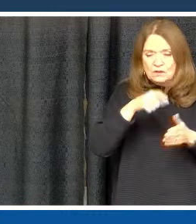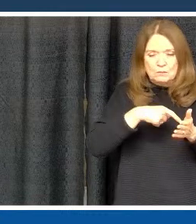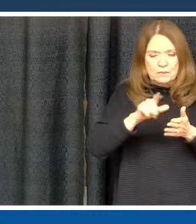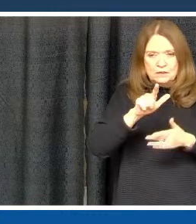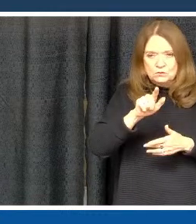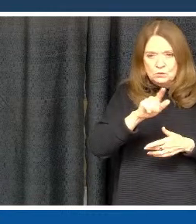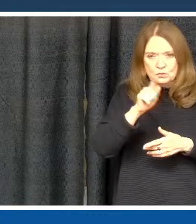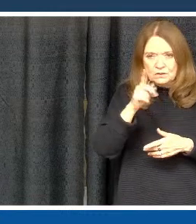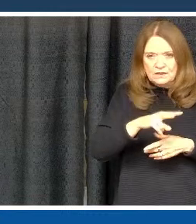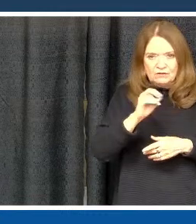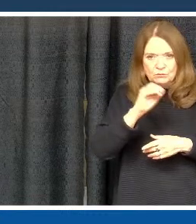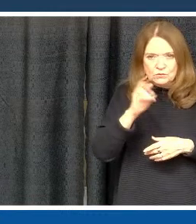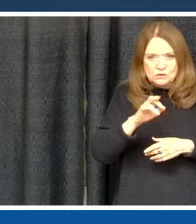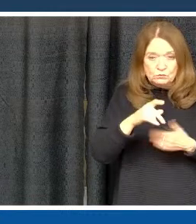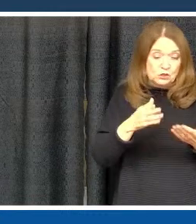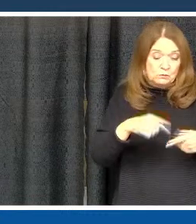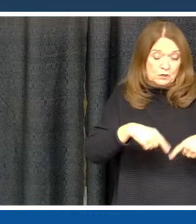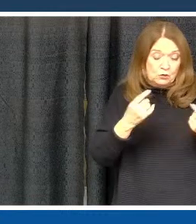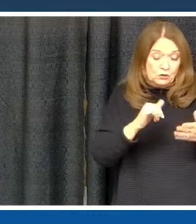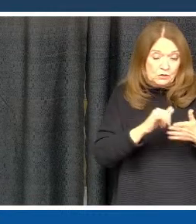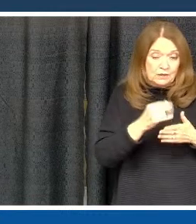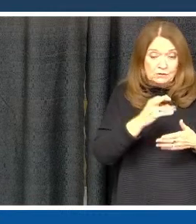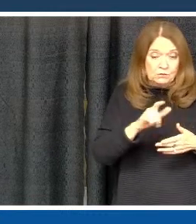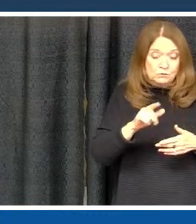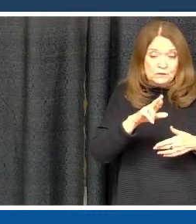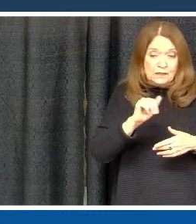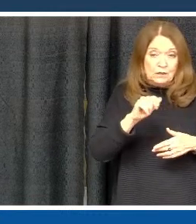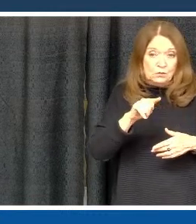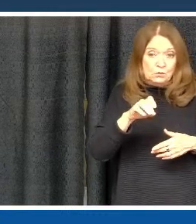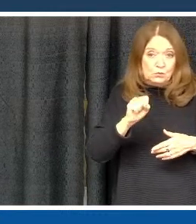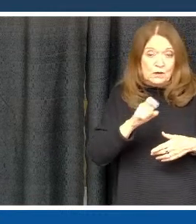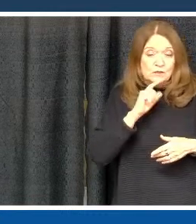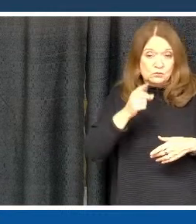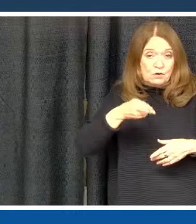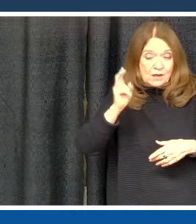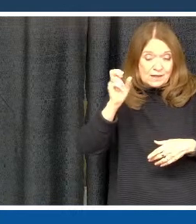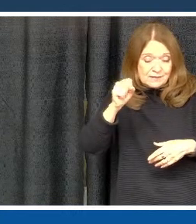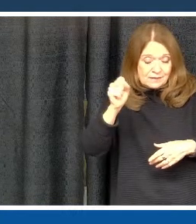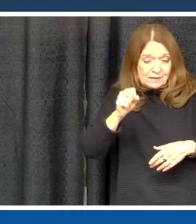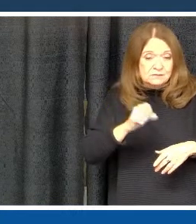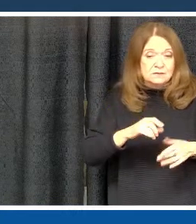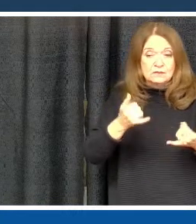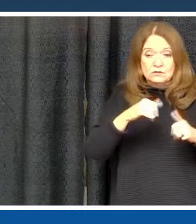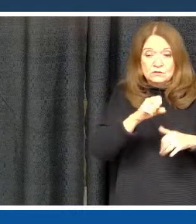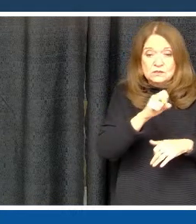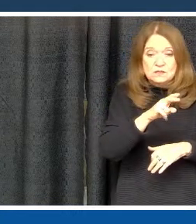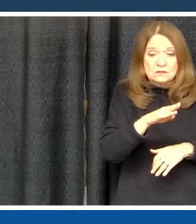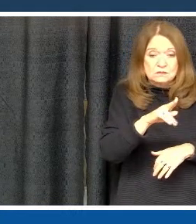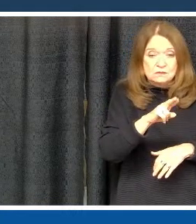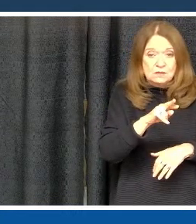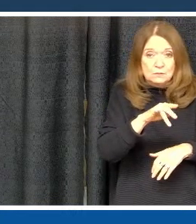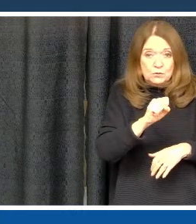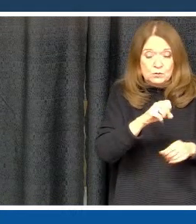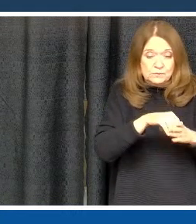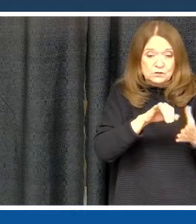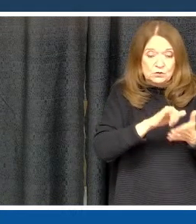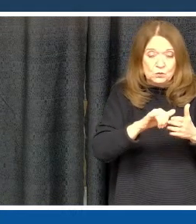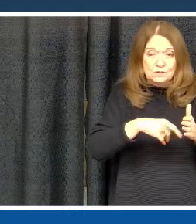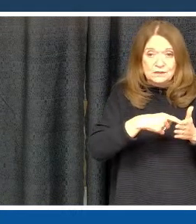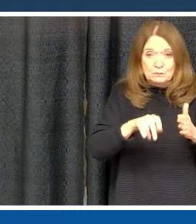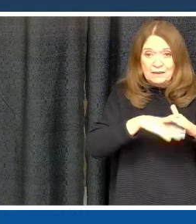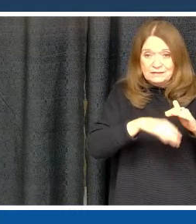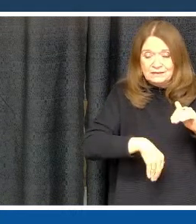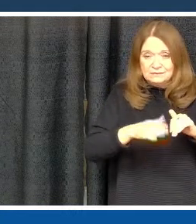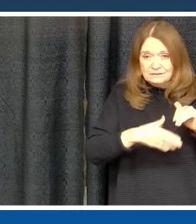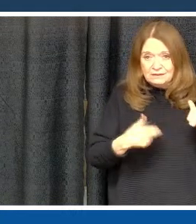rate. Yeah, you may argue that the hotel rates are high, agreed. There's still suburbs in New York that still pay less than us, right?